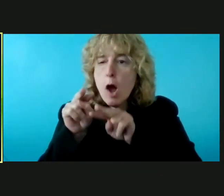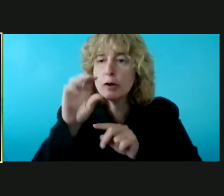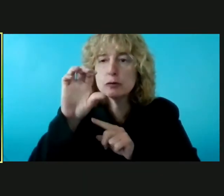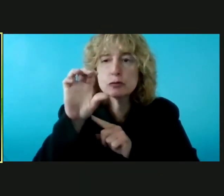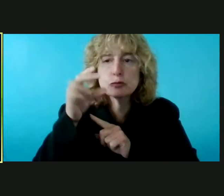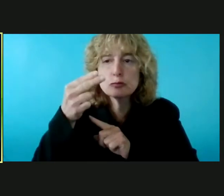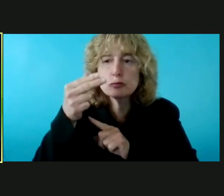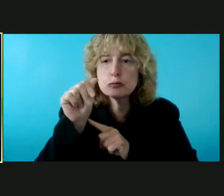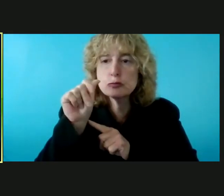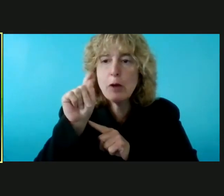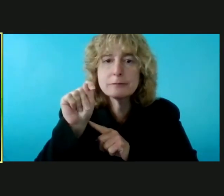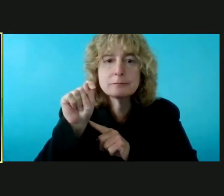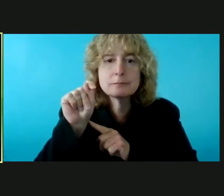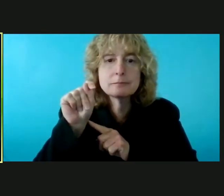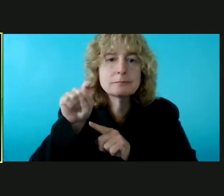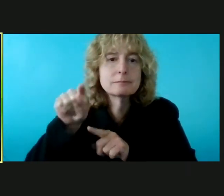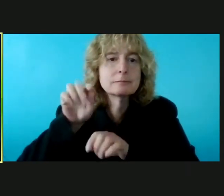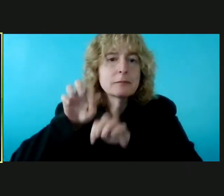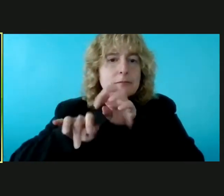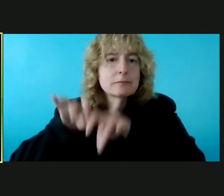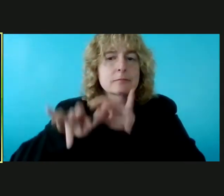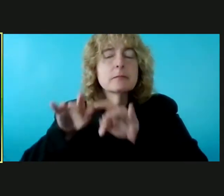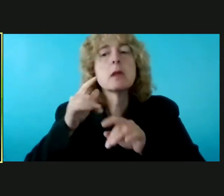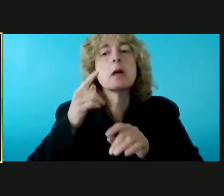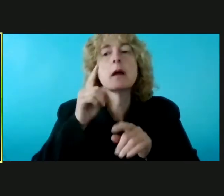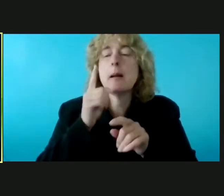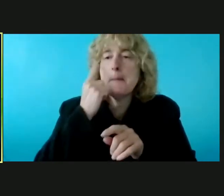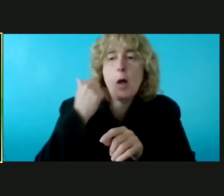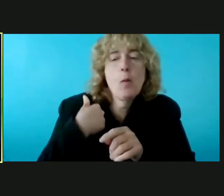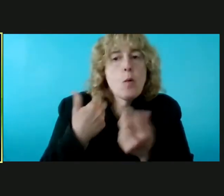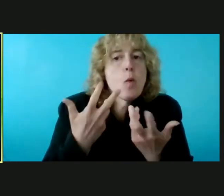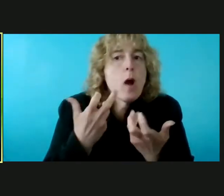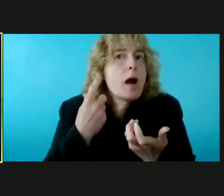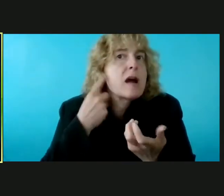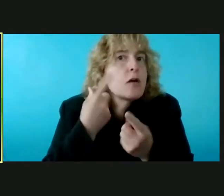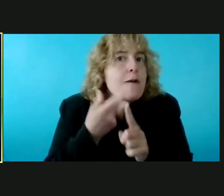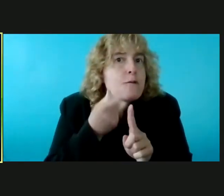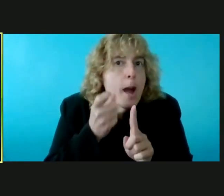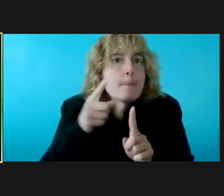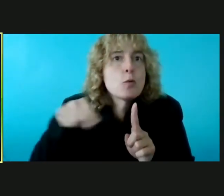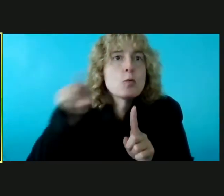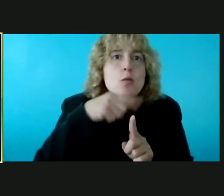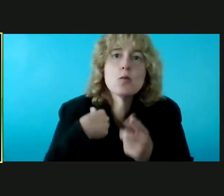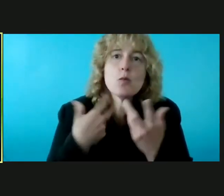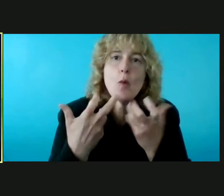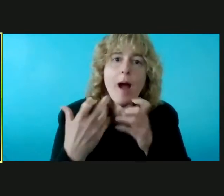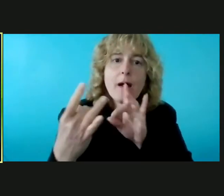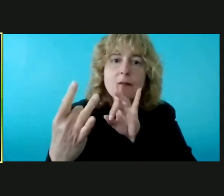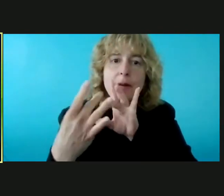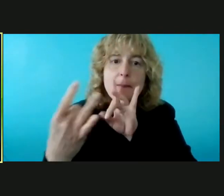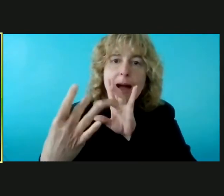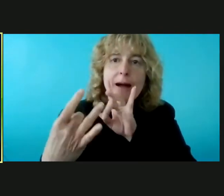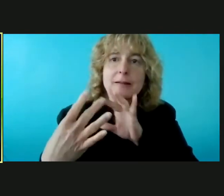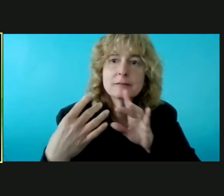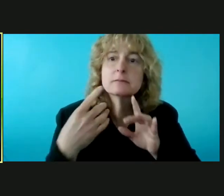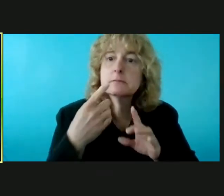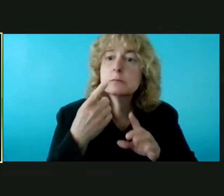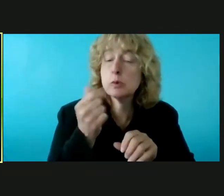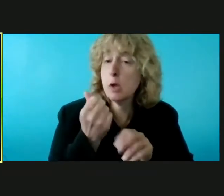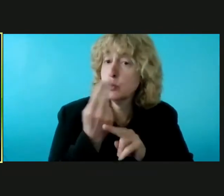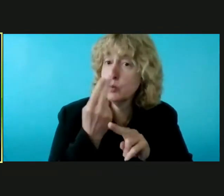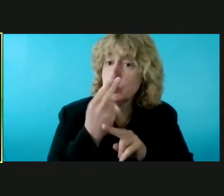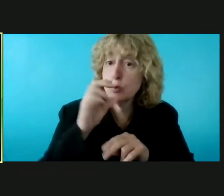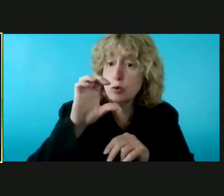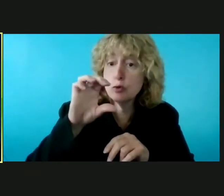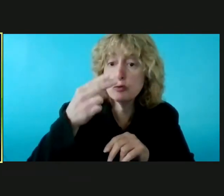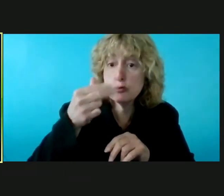we want to hear from you. So you can use the chat in your on Facebook, or you can